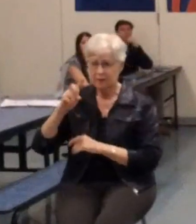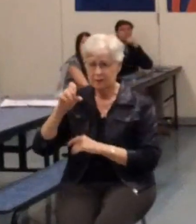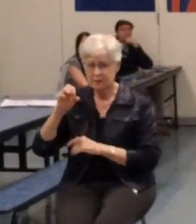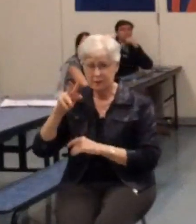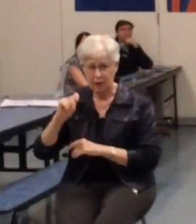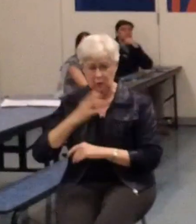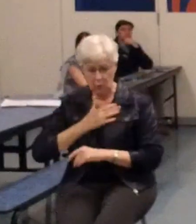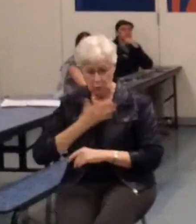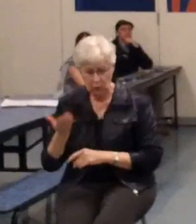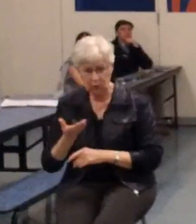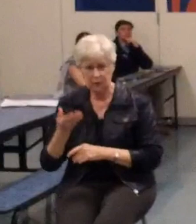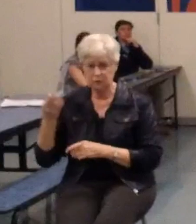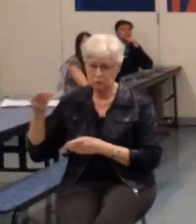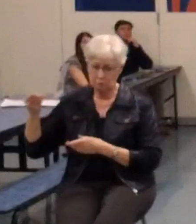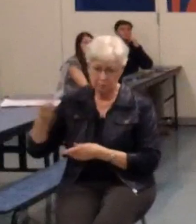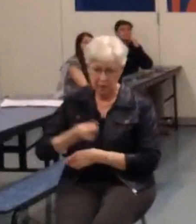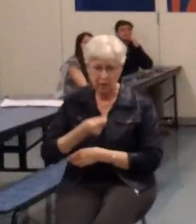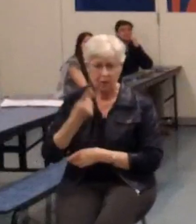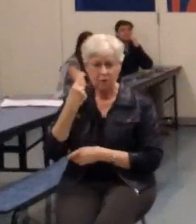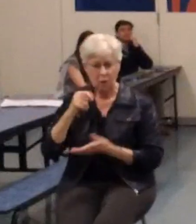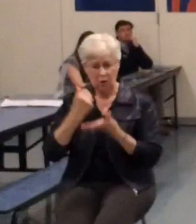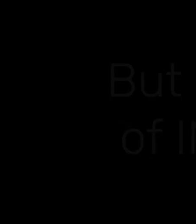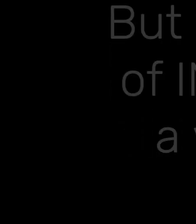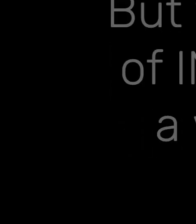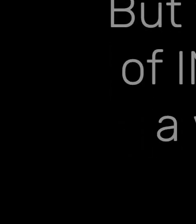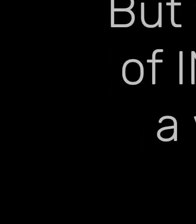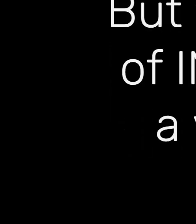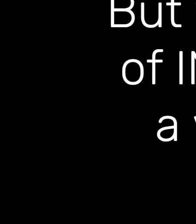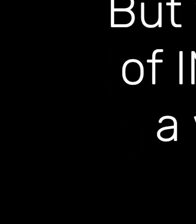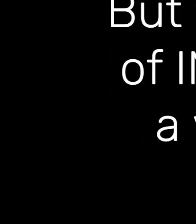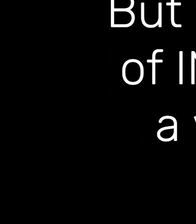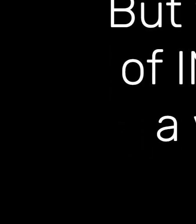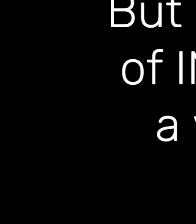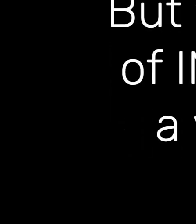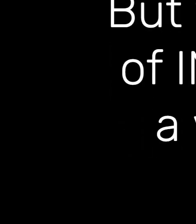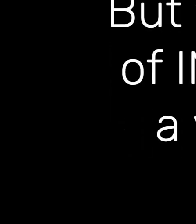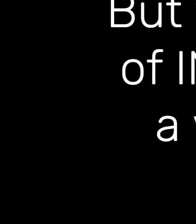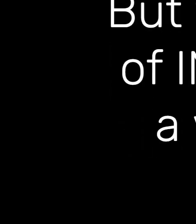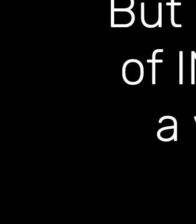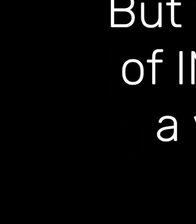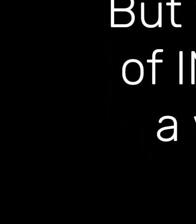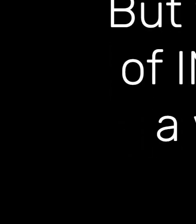to help solve a problem in the city of Hammond, and it will solve it.